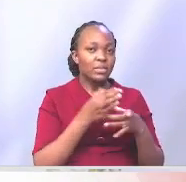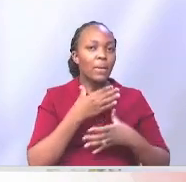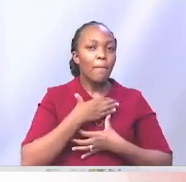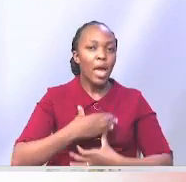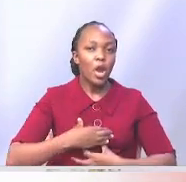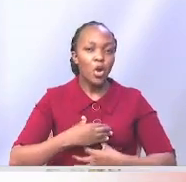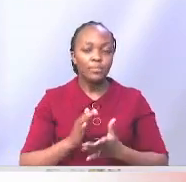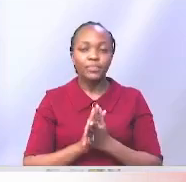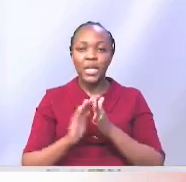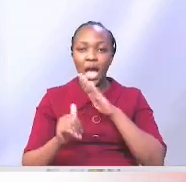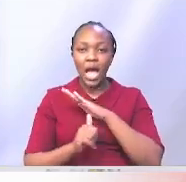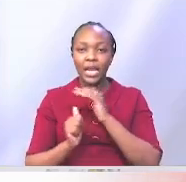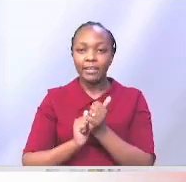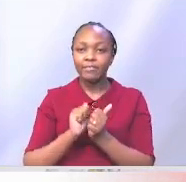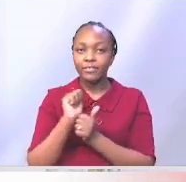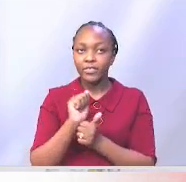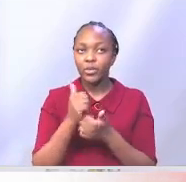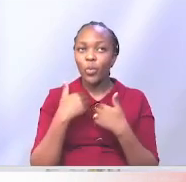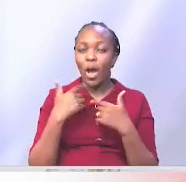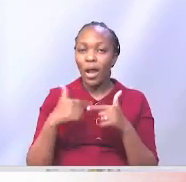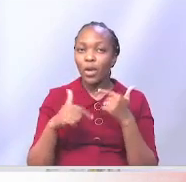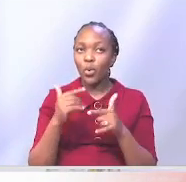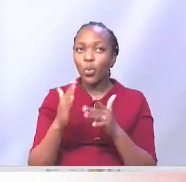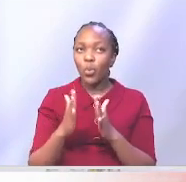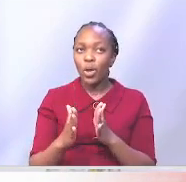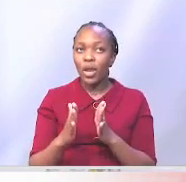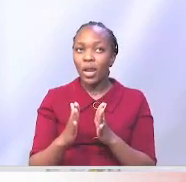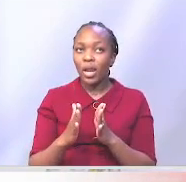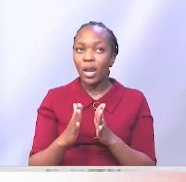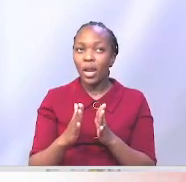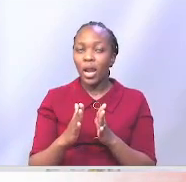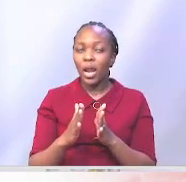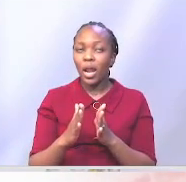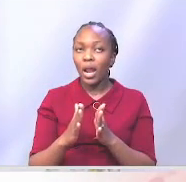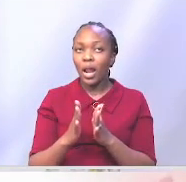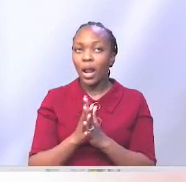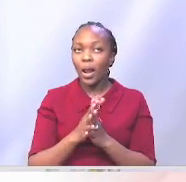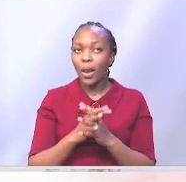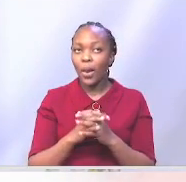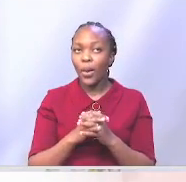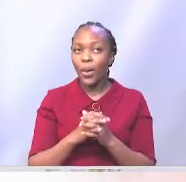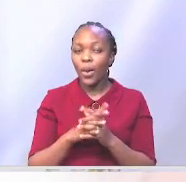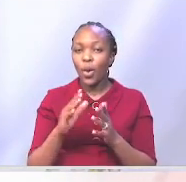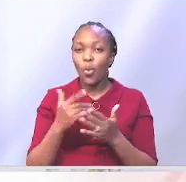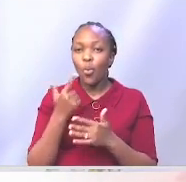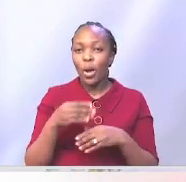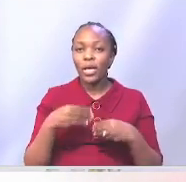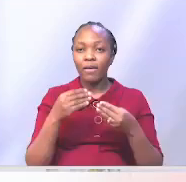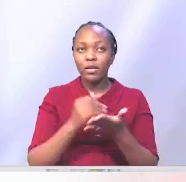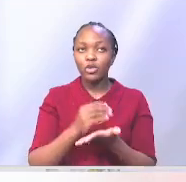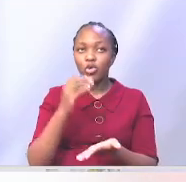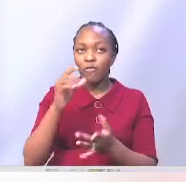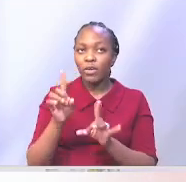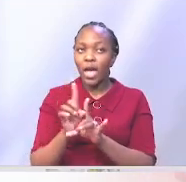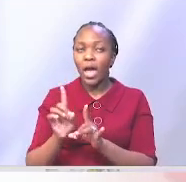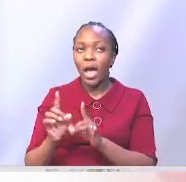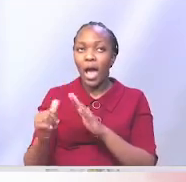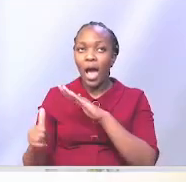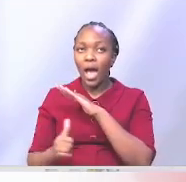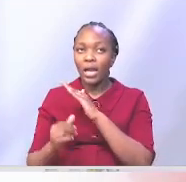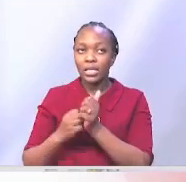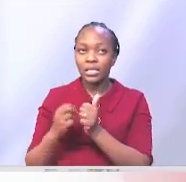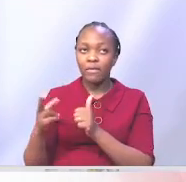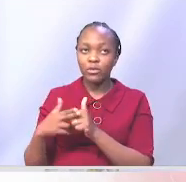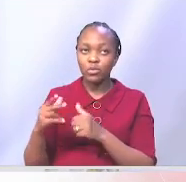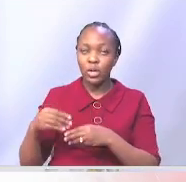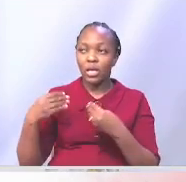15 team, we had winners going out with the jerseys and trophies. And for under 17 teams, we had winners going out with the